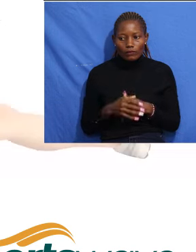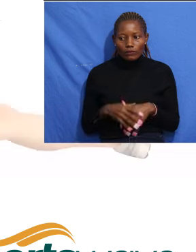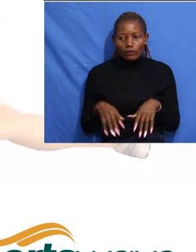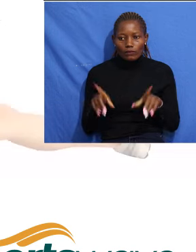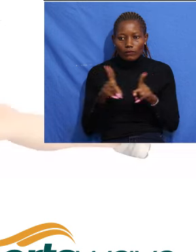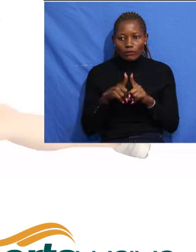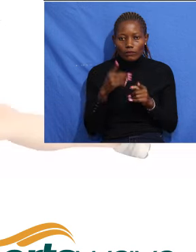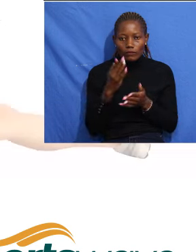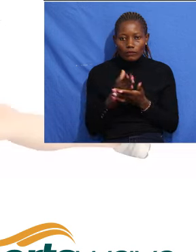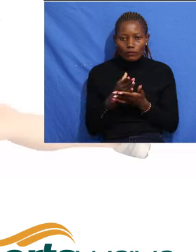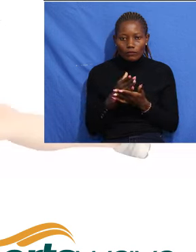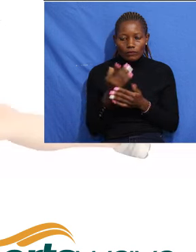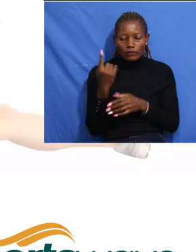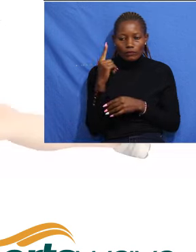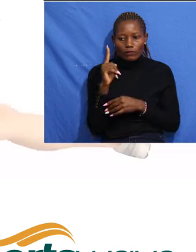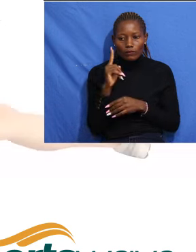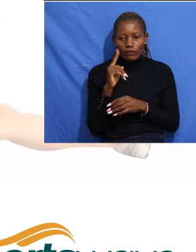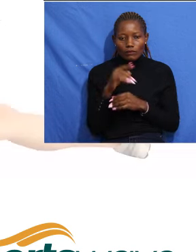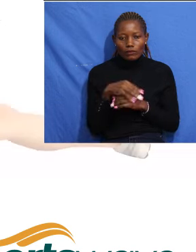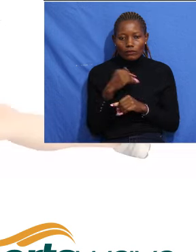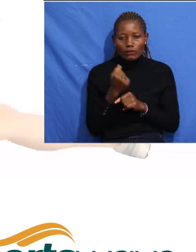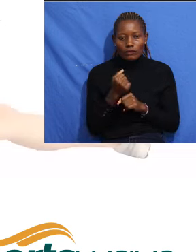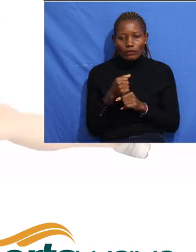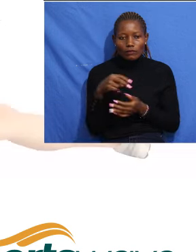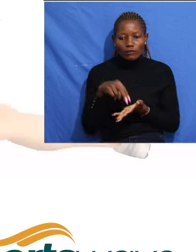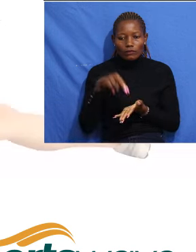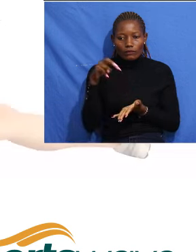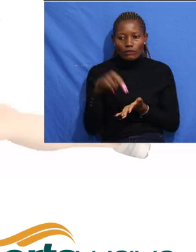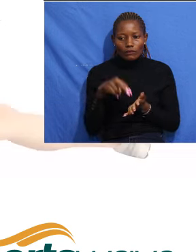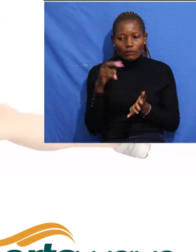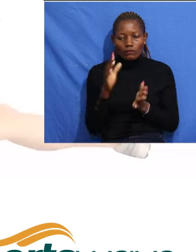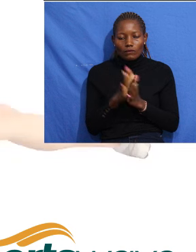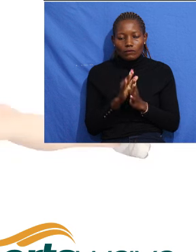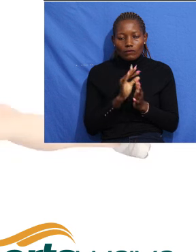true for performance measures such as jumping and sprinting.